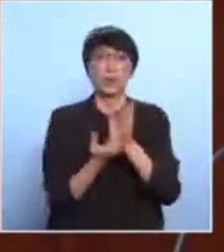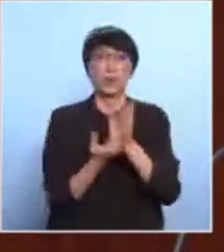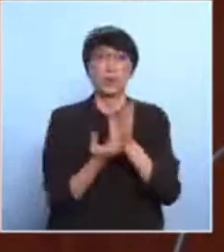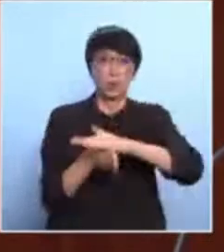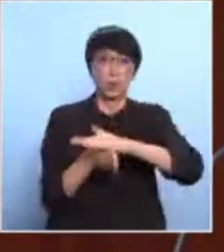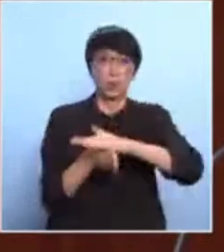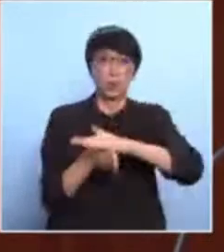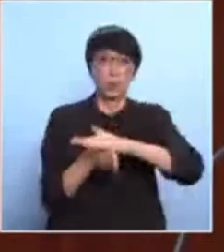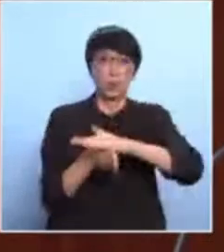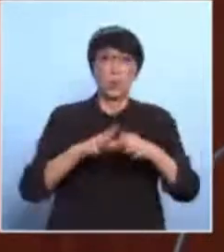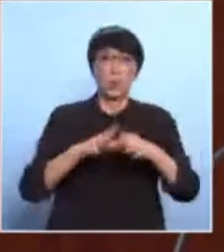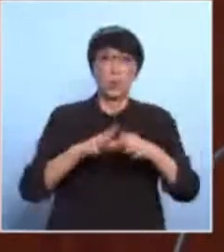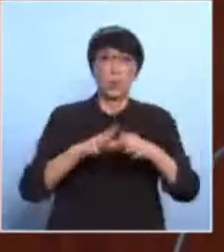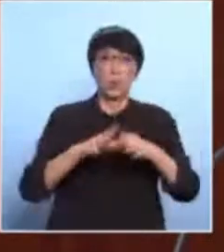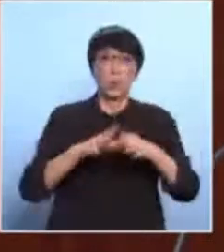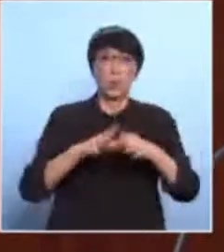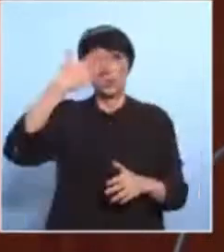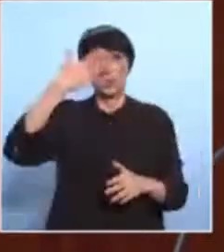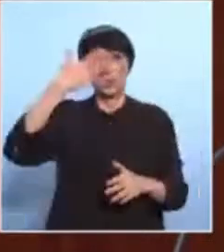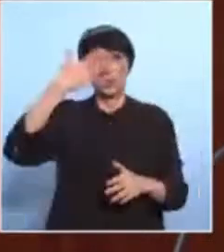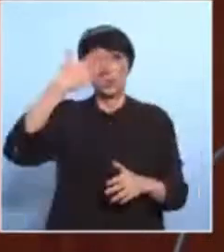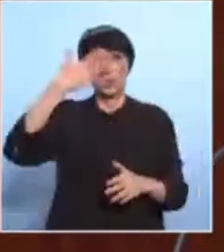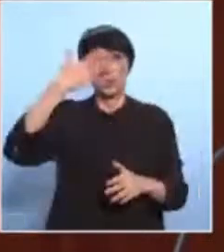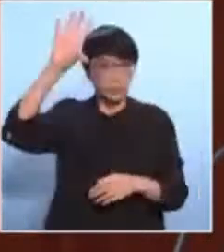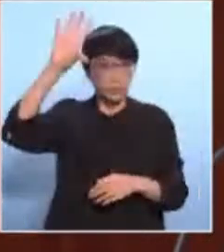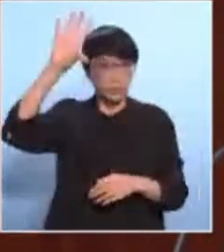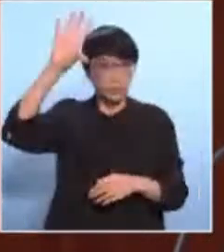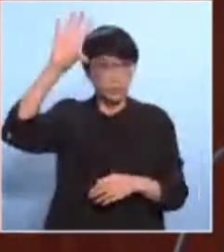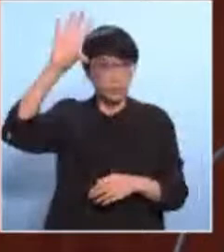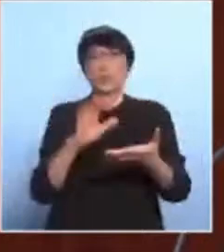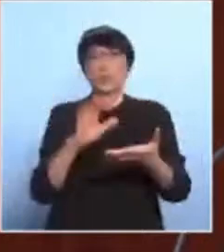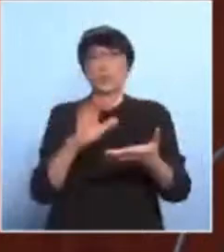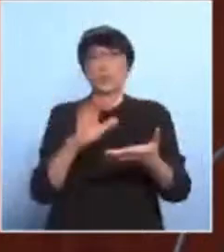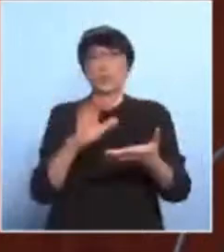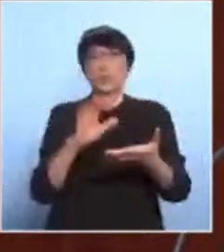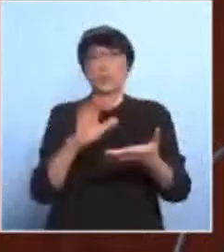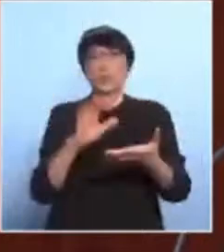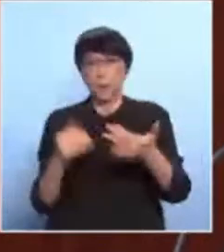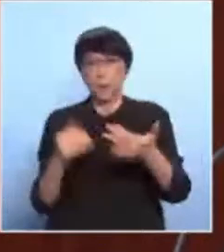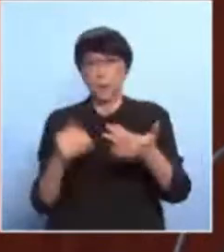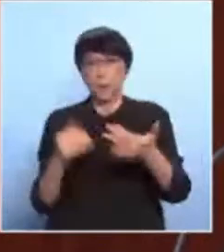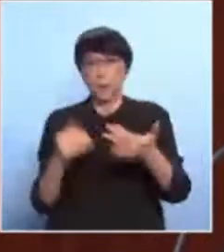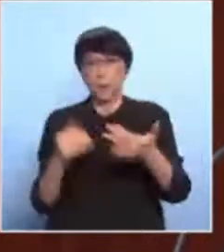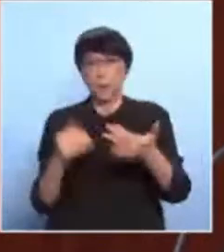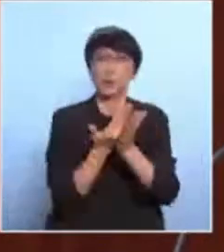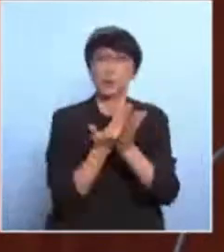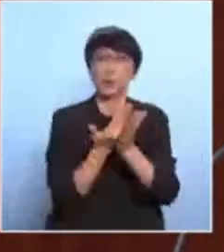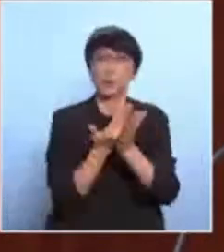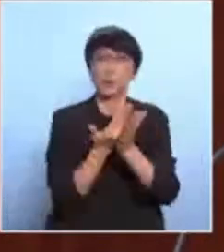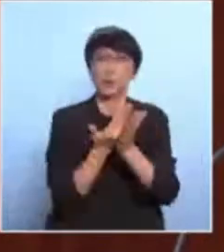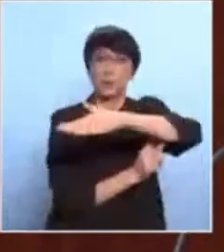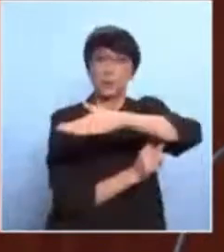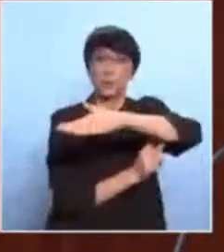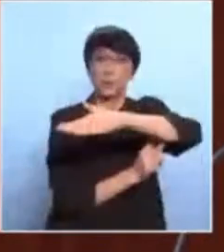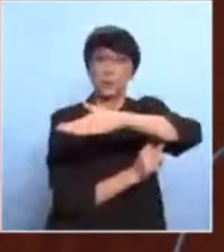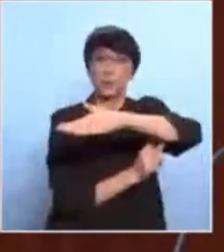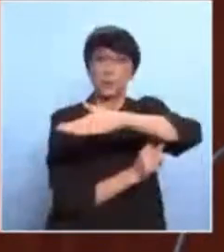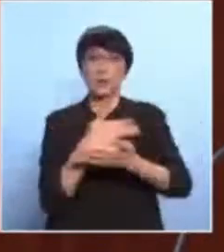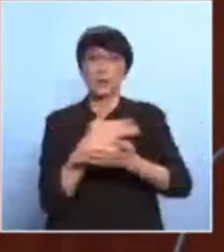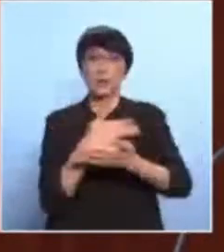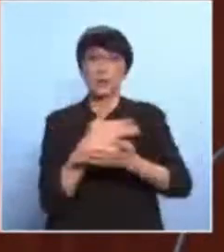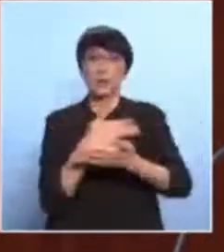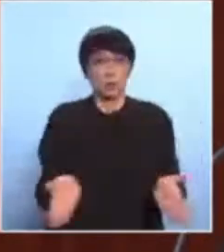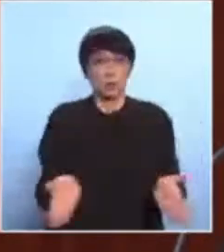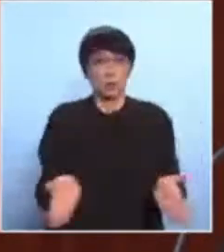youth culture, and creativity bazaar, and small-scale performance spaces. We will also continue to implement the